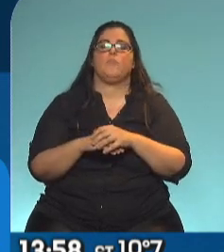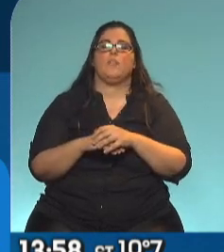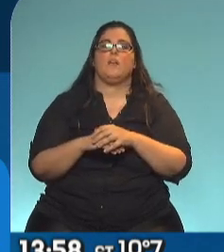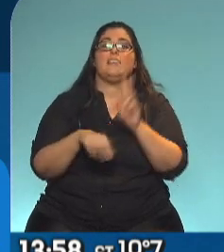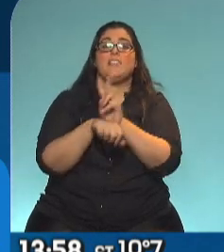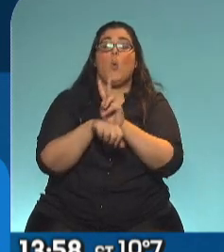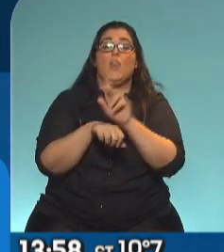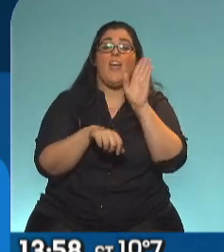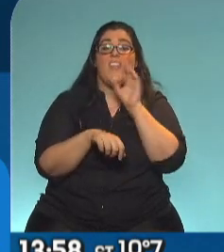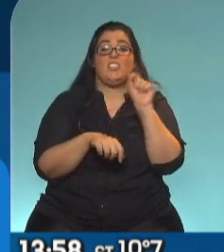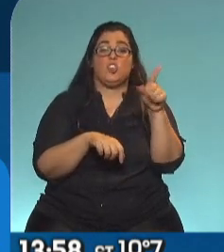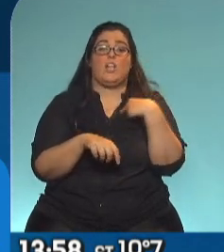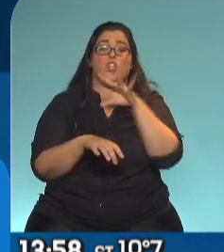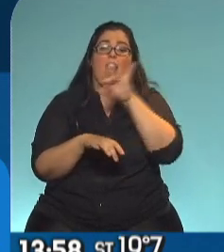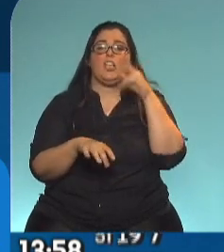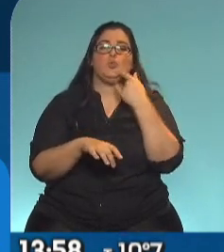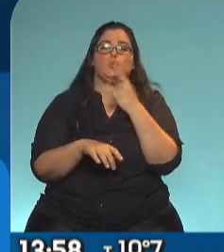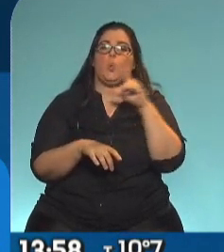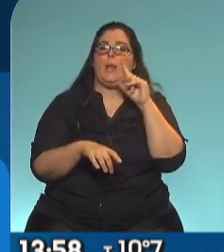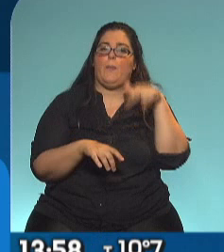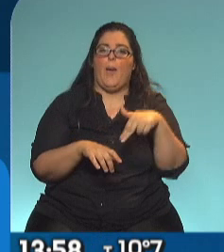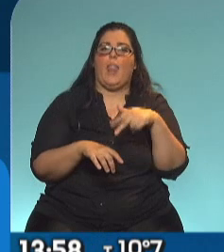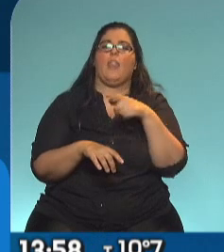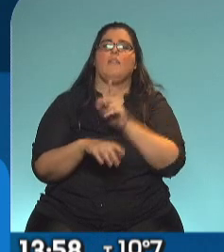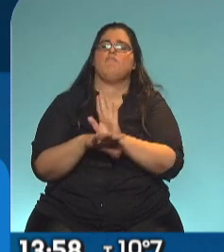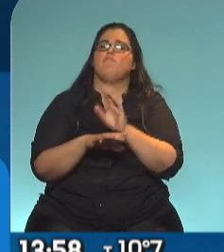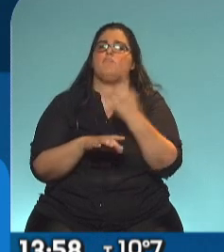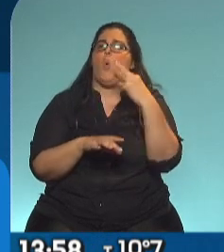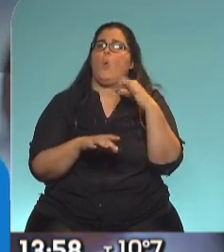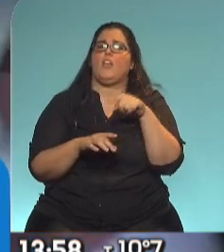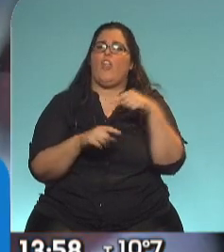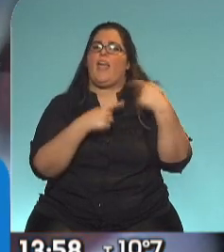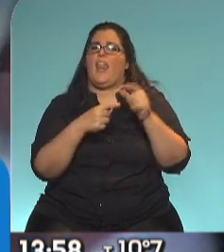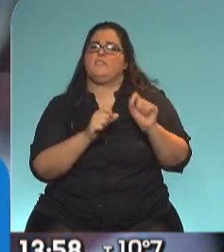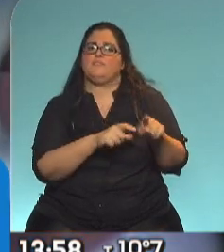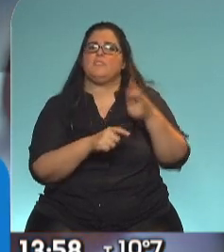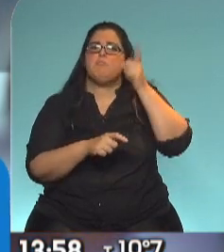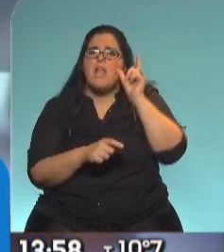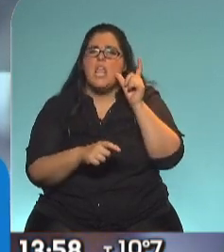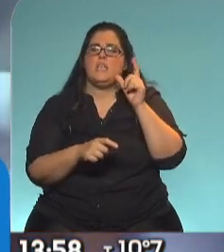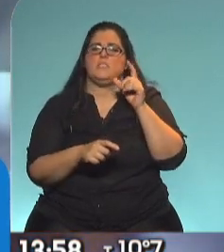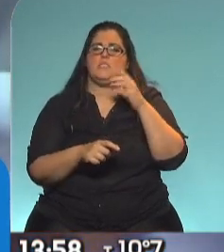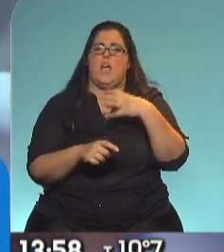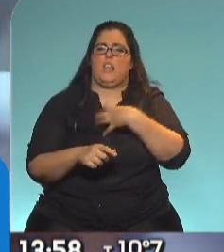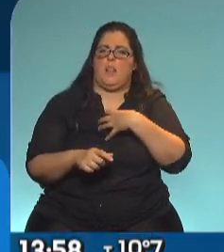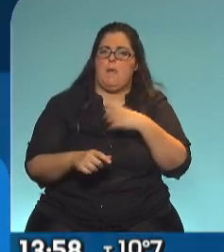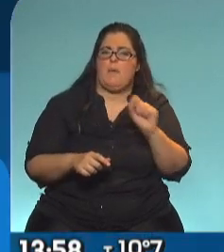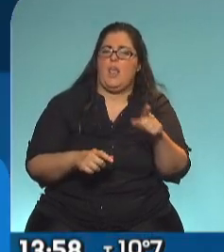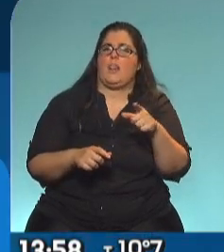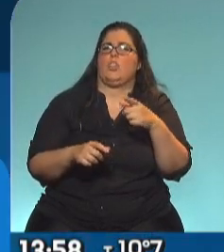Sullivan. He's once-in-a-generation intellect with experience and temperament for one of the toughest jobs in the world.